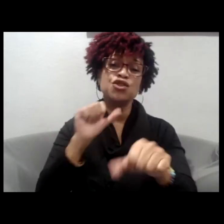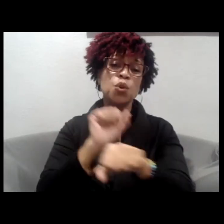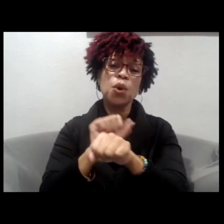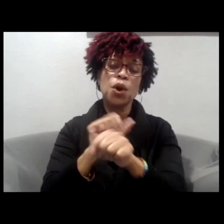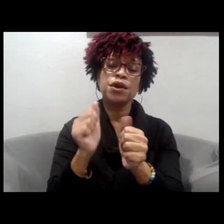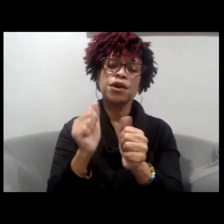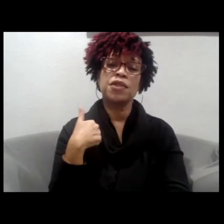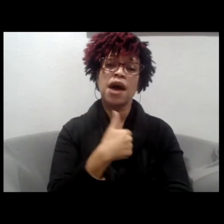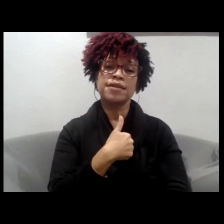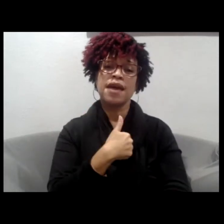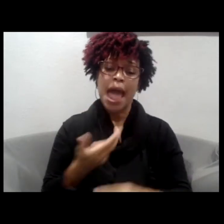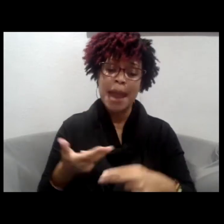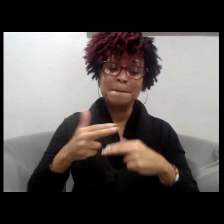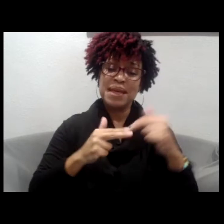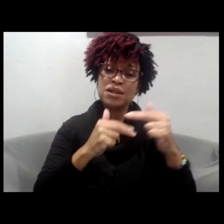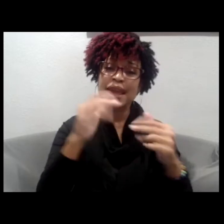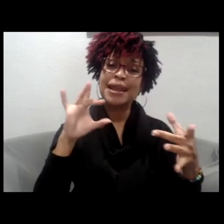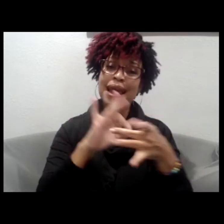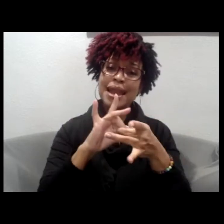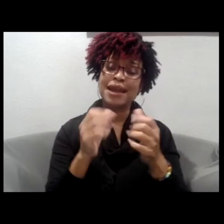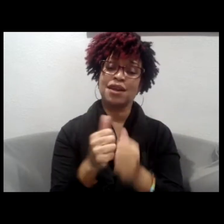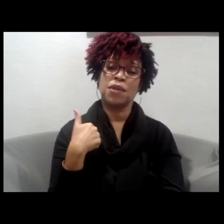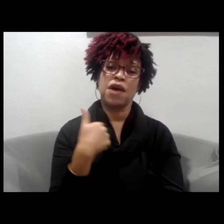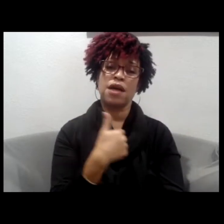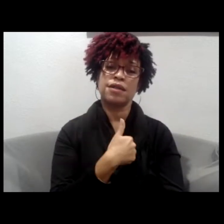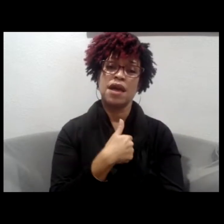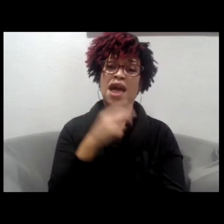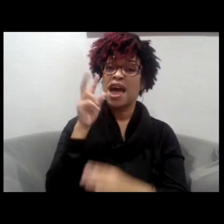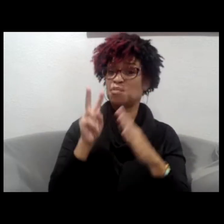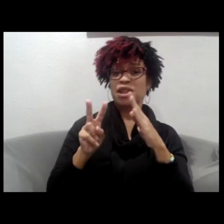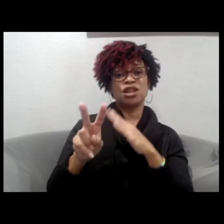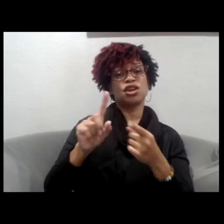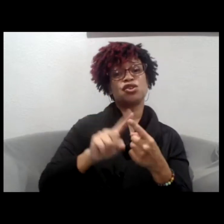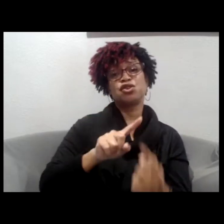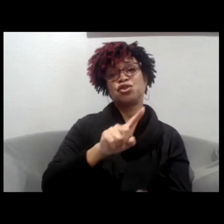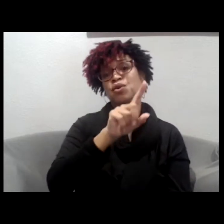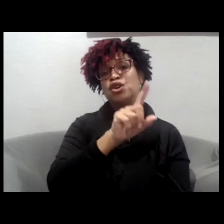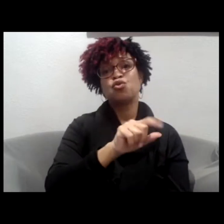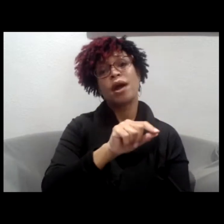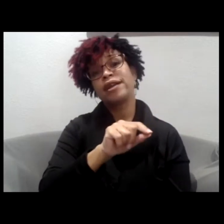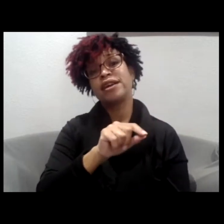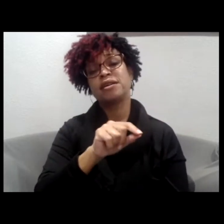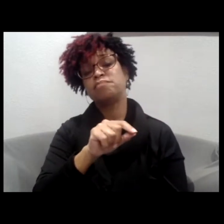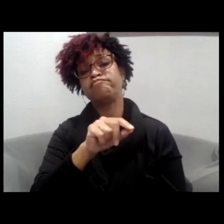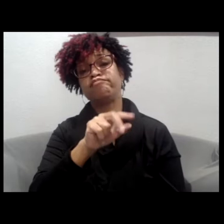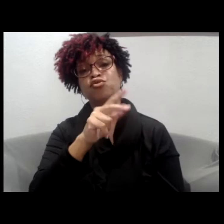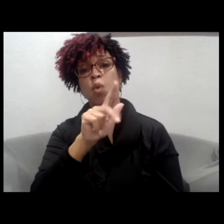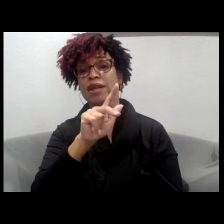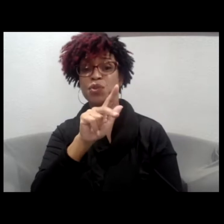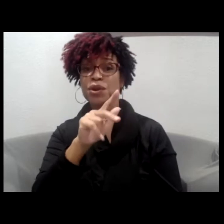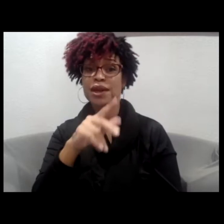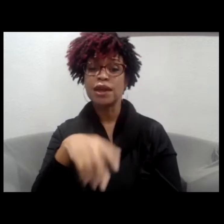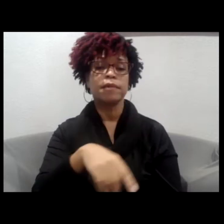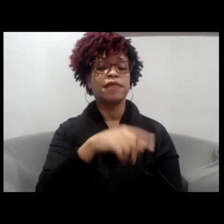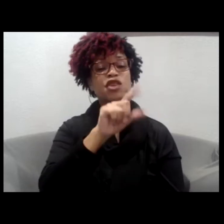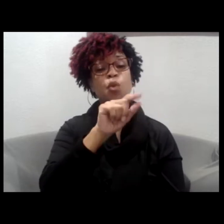and building with us as we look towards 2024. It's going to be, a presidential election year, and